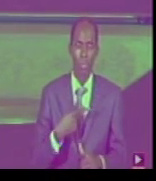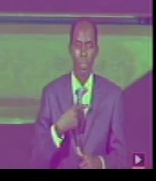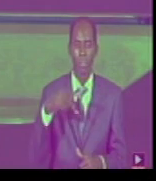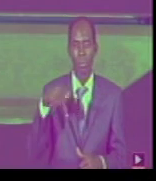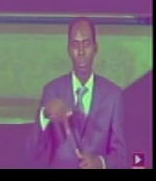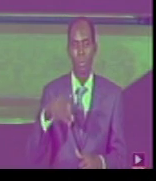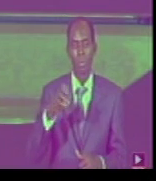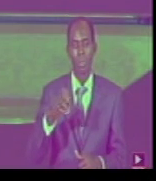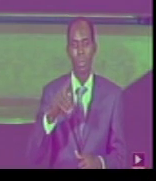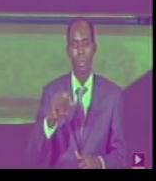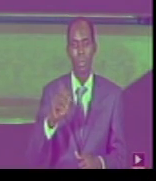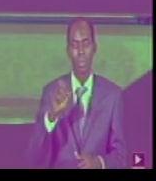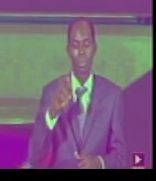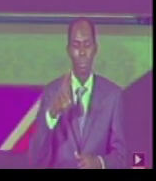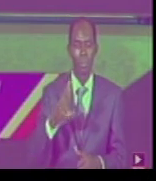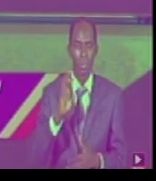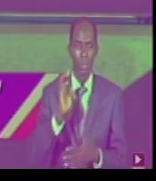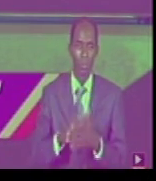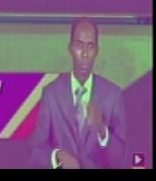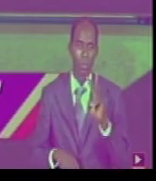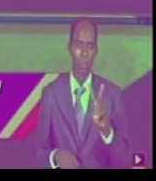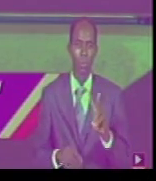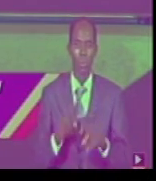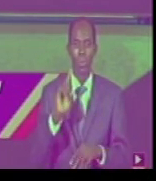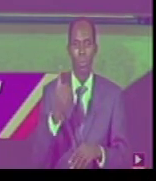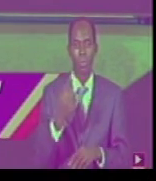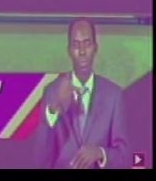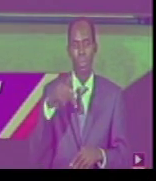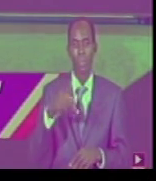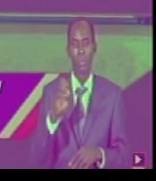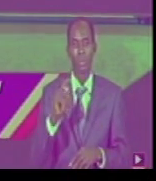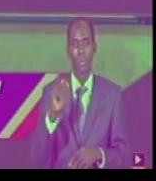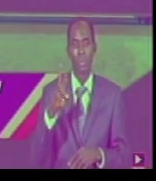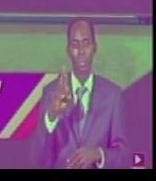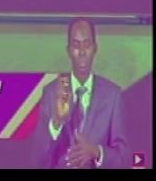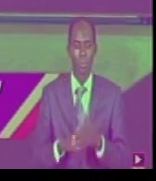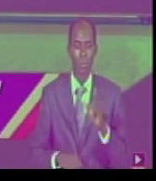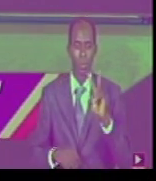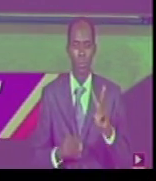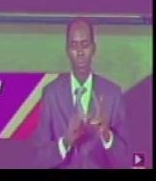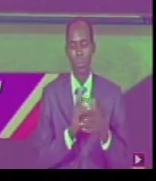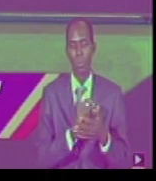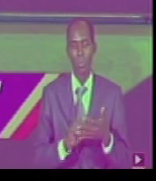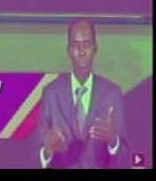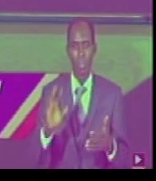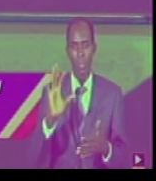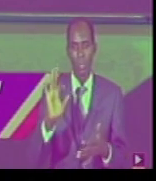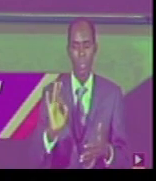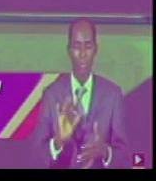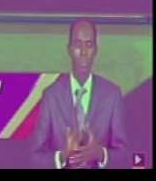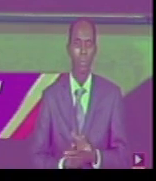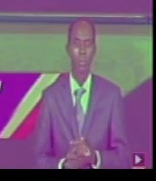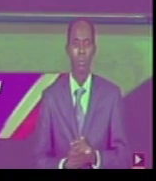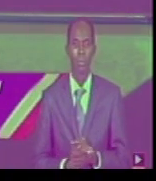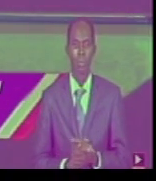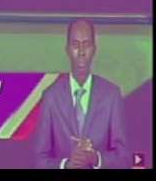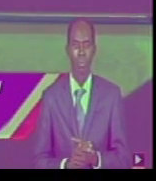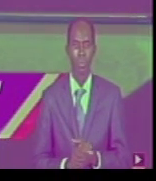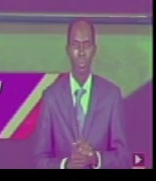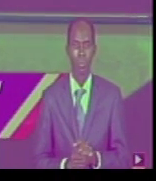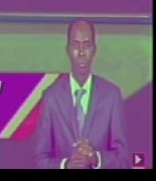1 Peter chapter 2. I'm reading from verse 9. 1 Peter chapter